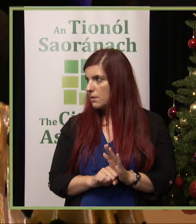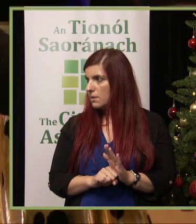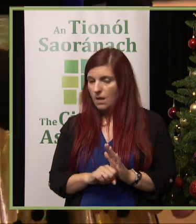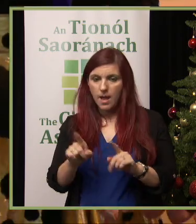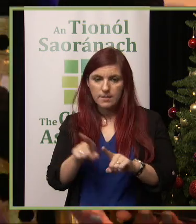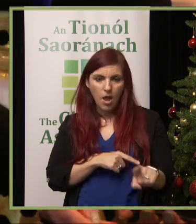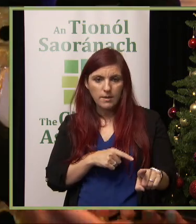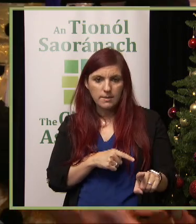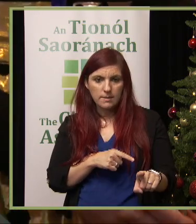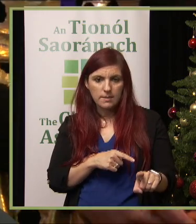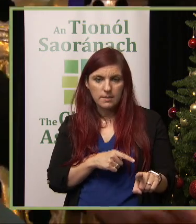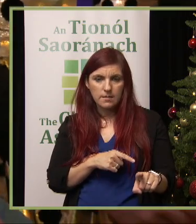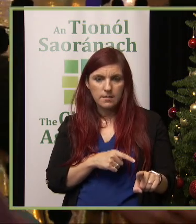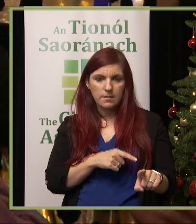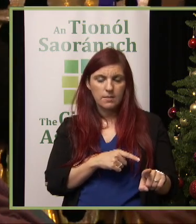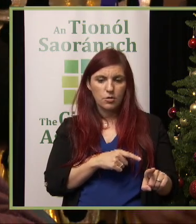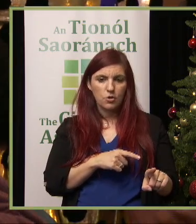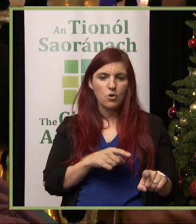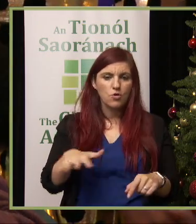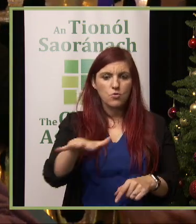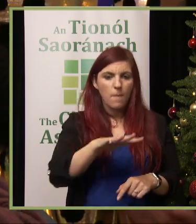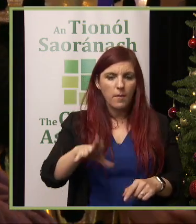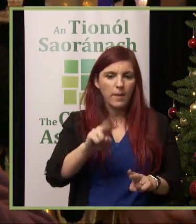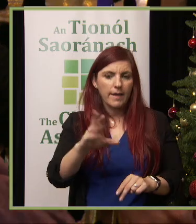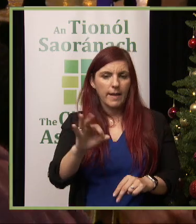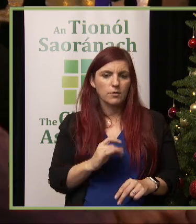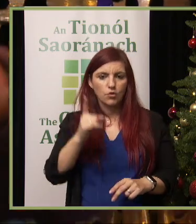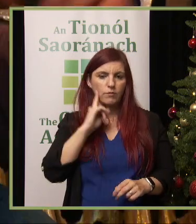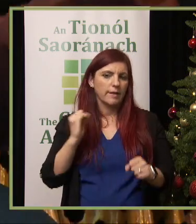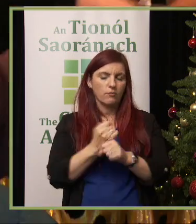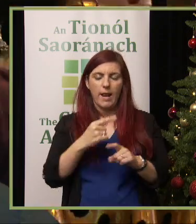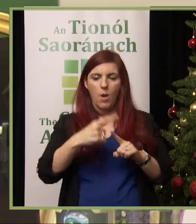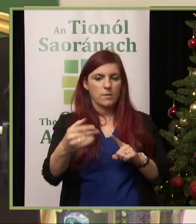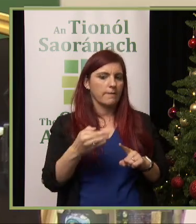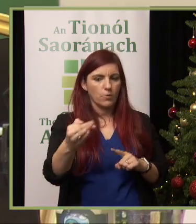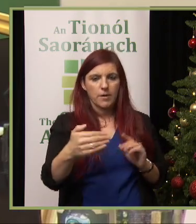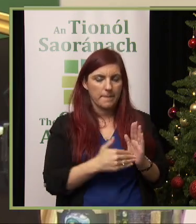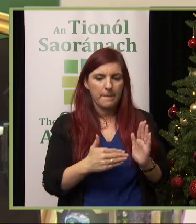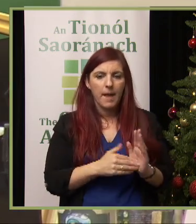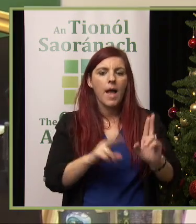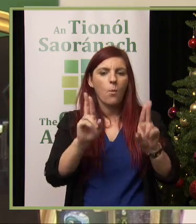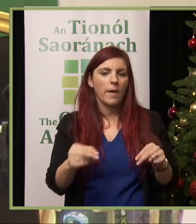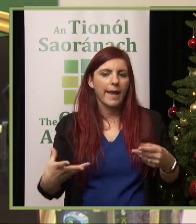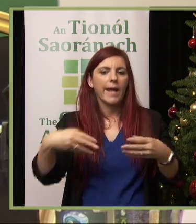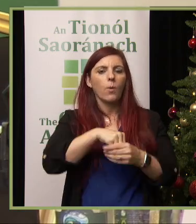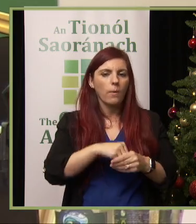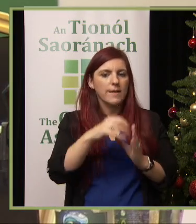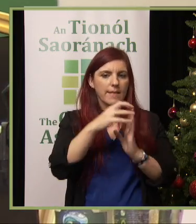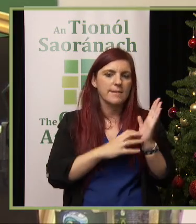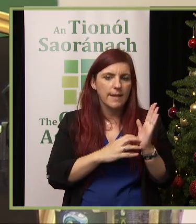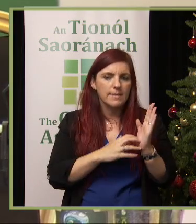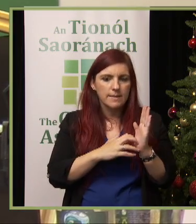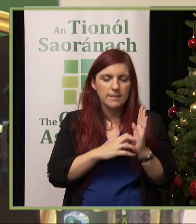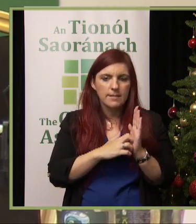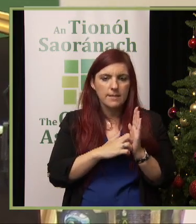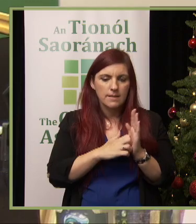as there is that we'll be able to get green rate loans in the future. And we can include that in the text